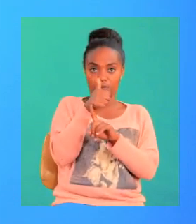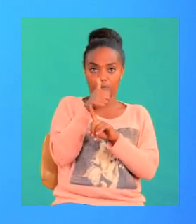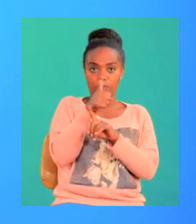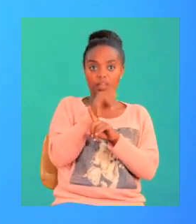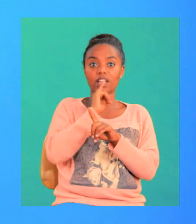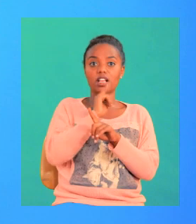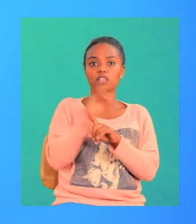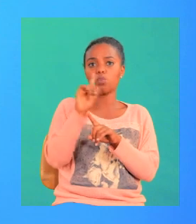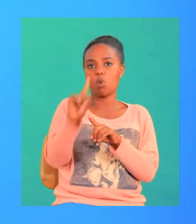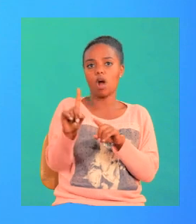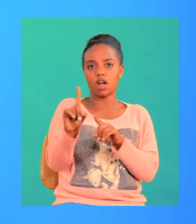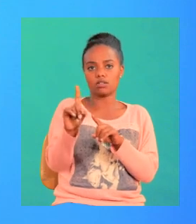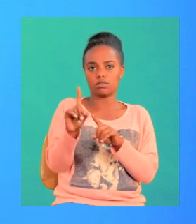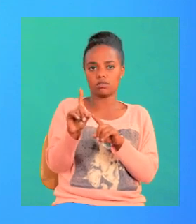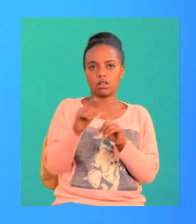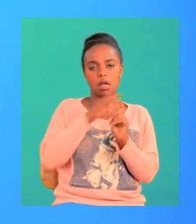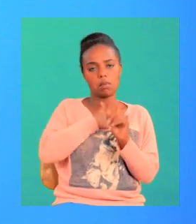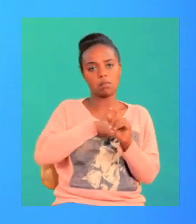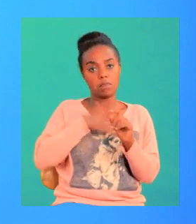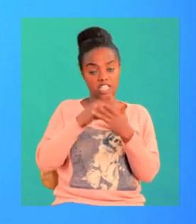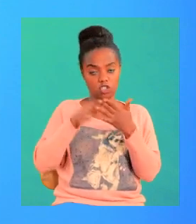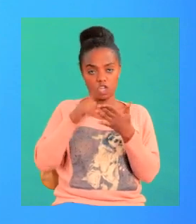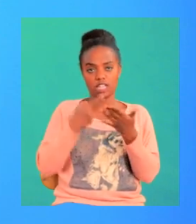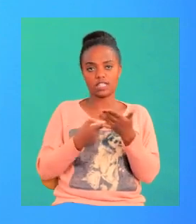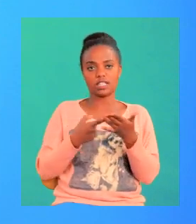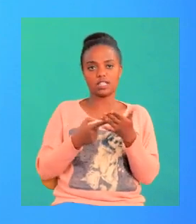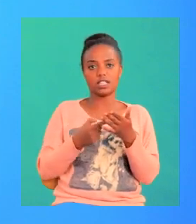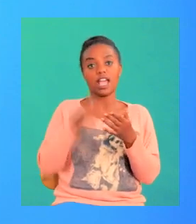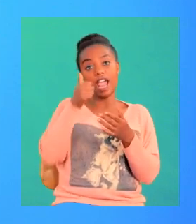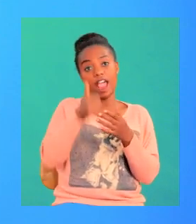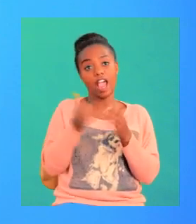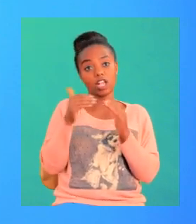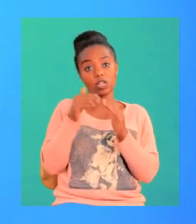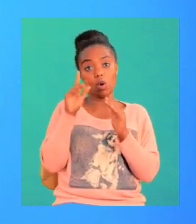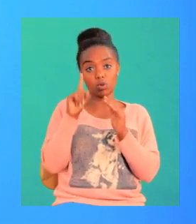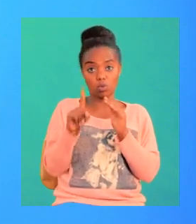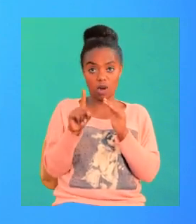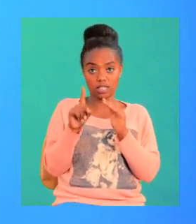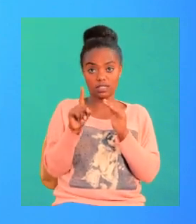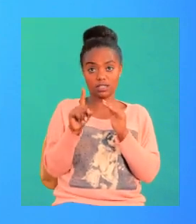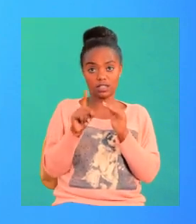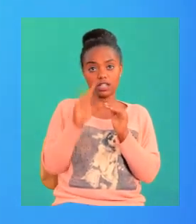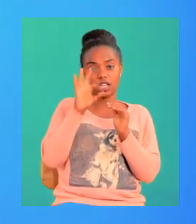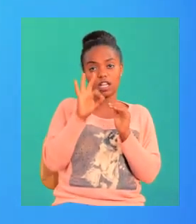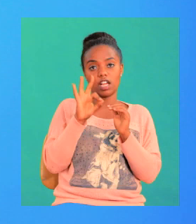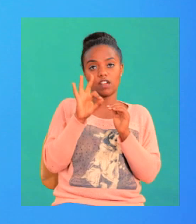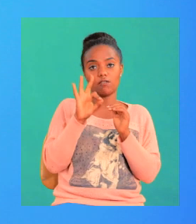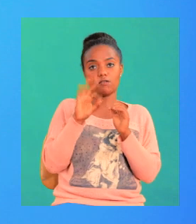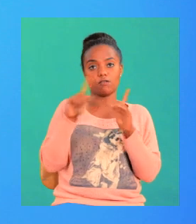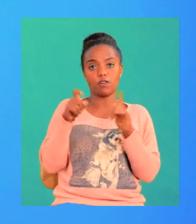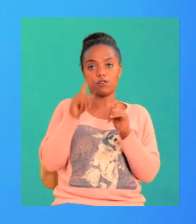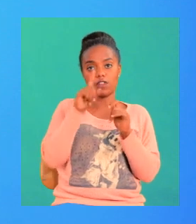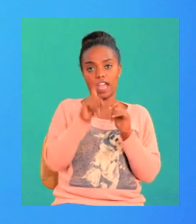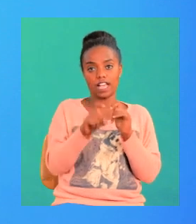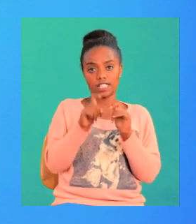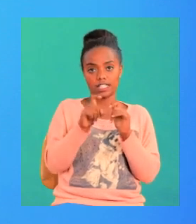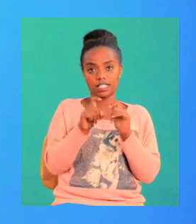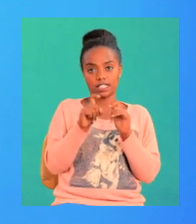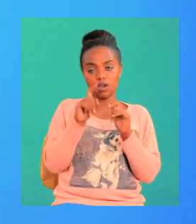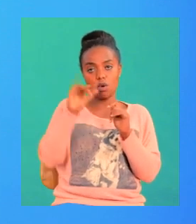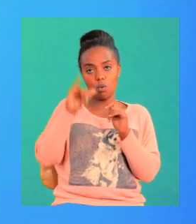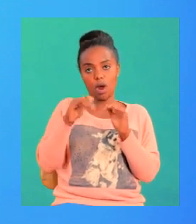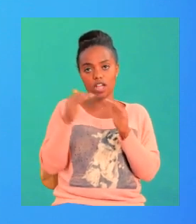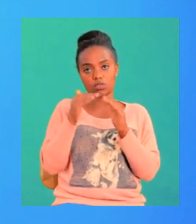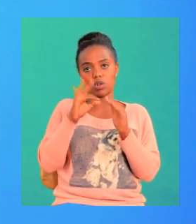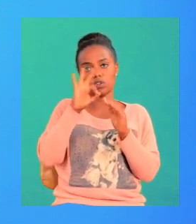1. Please check this one by yourself. If a is 1, f of xy gives you f of x times f of